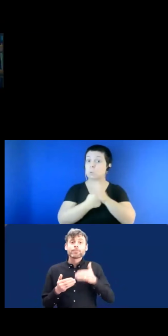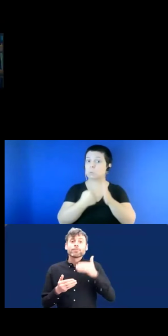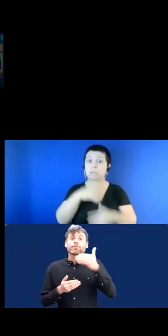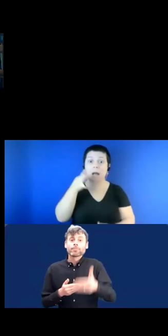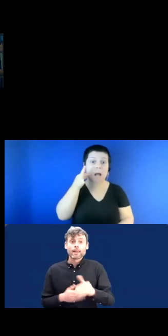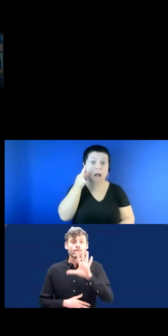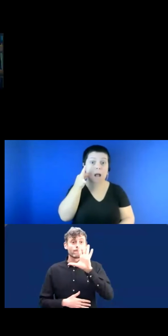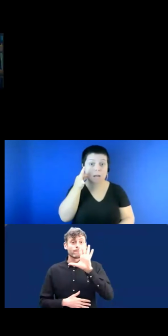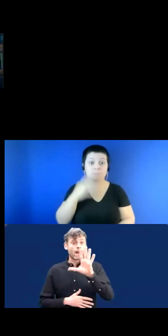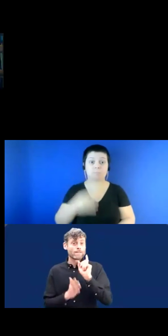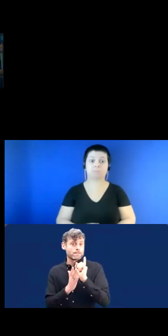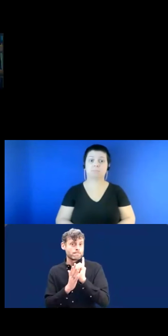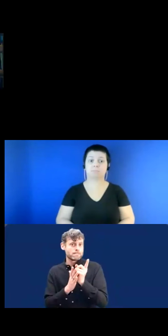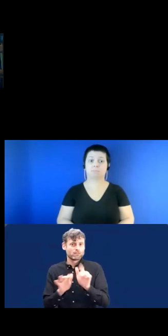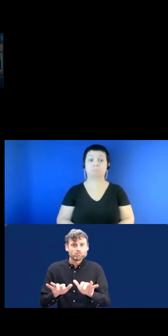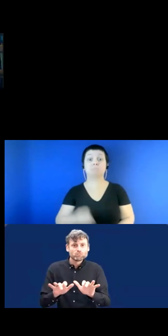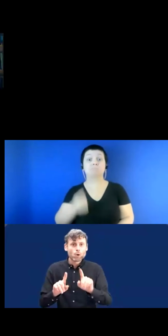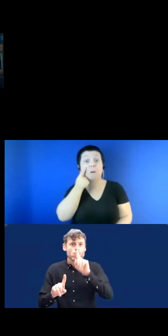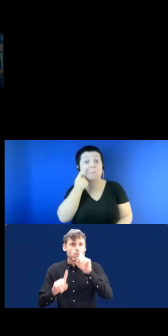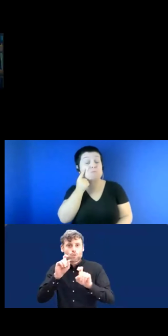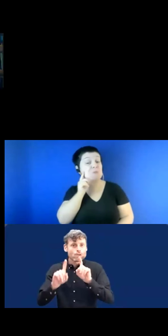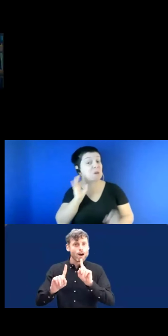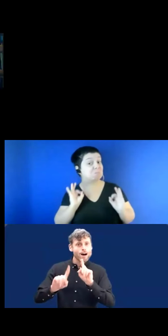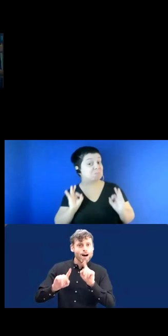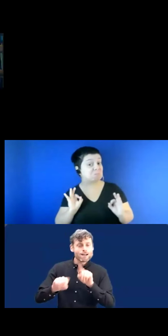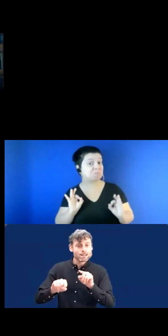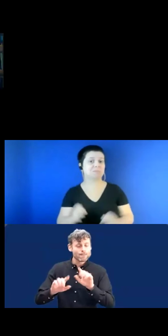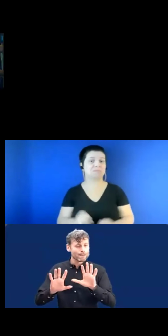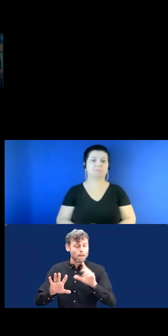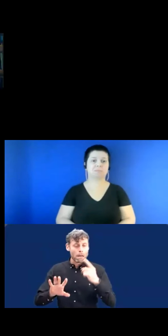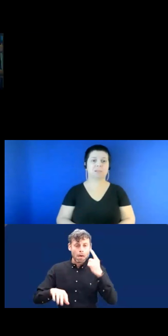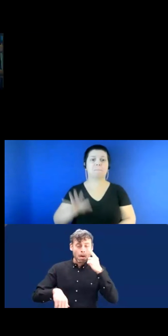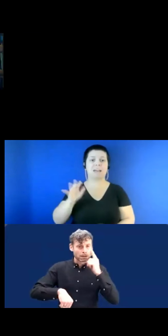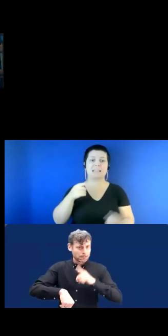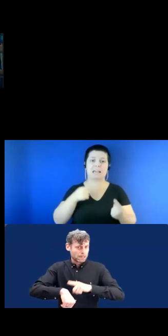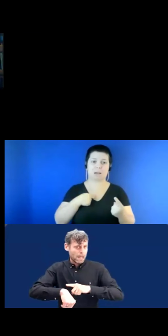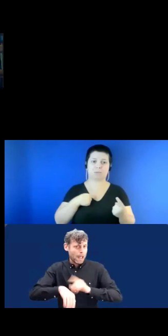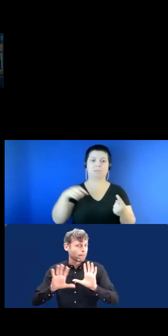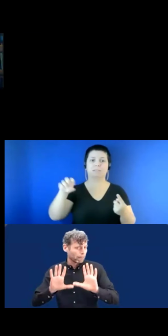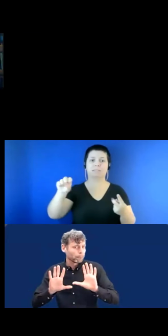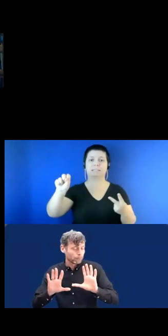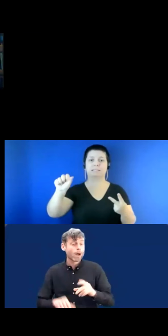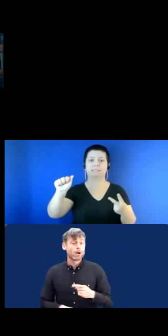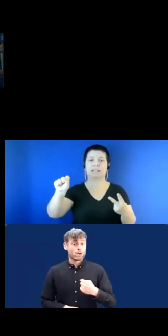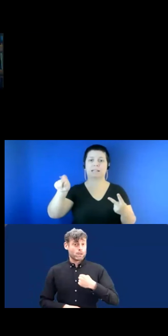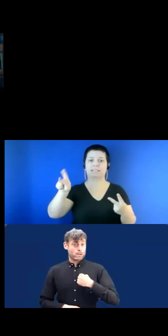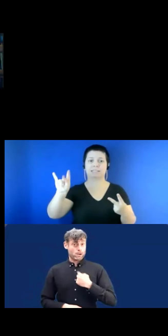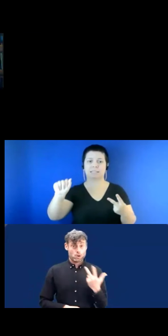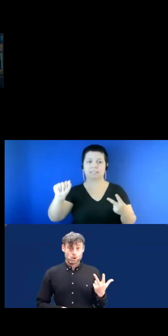to see if that works. But Saskia, Andrea, and me will be here live for